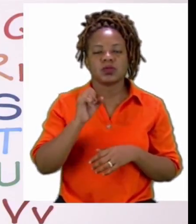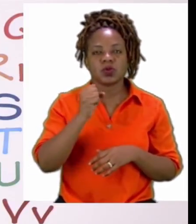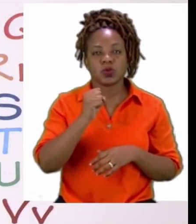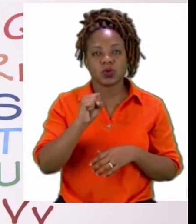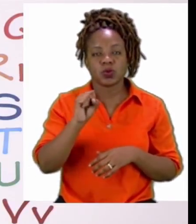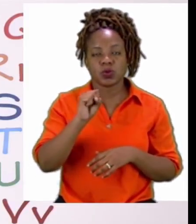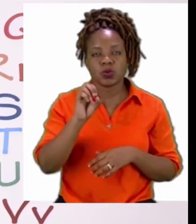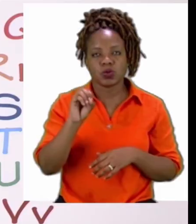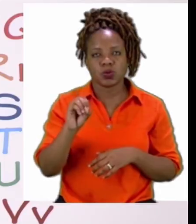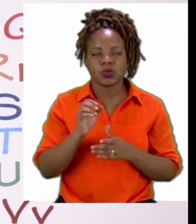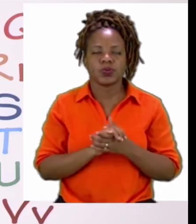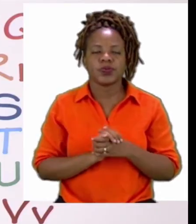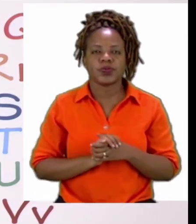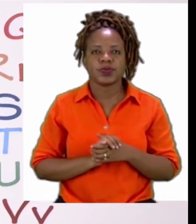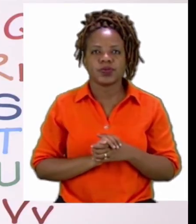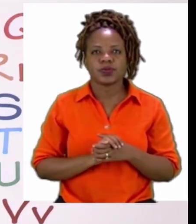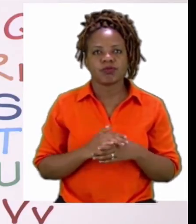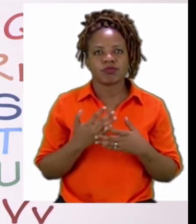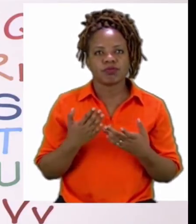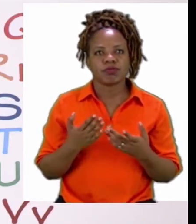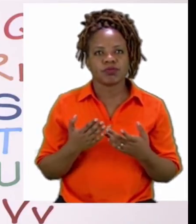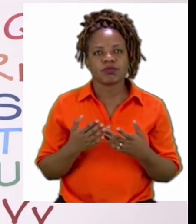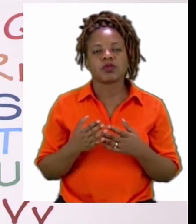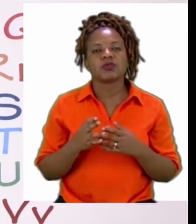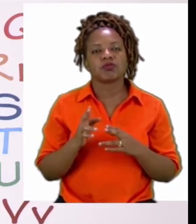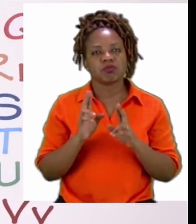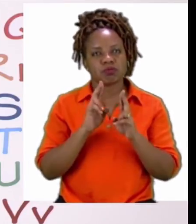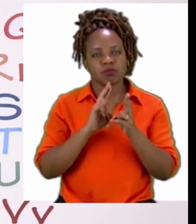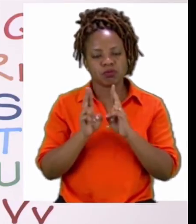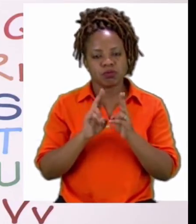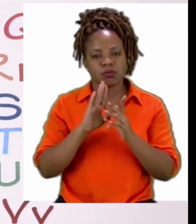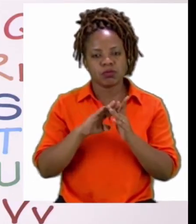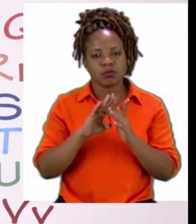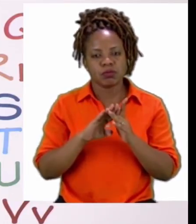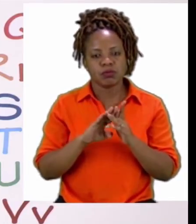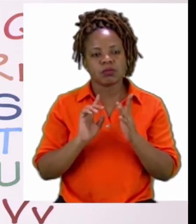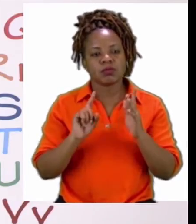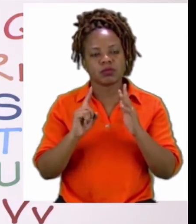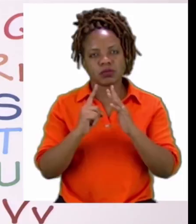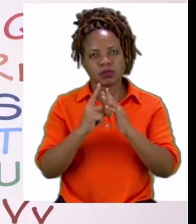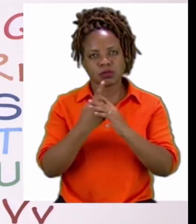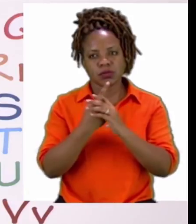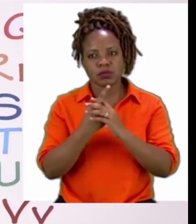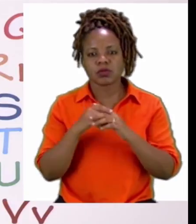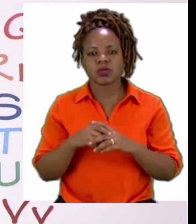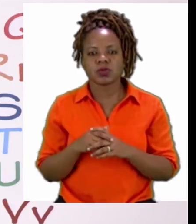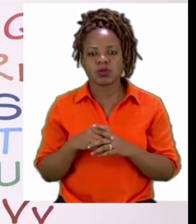so, we are saying that we are talking about the result, what ended up